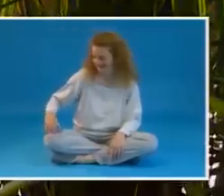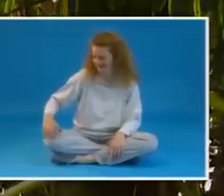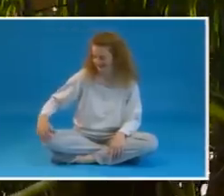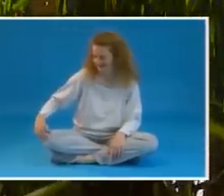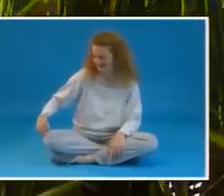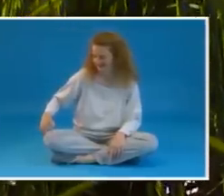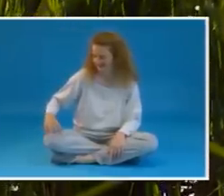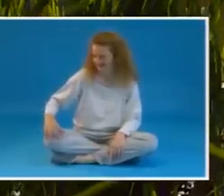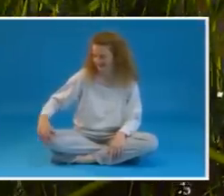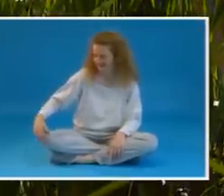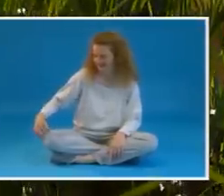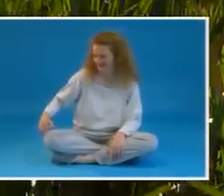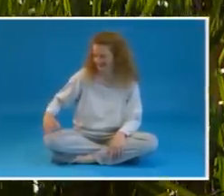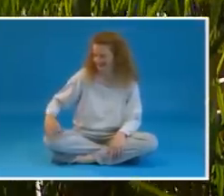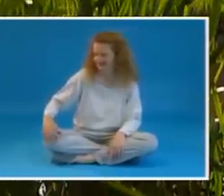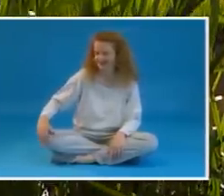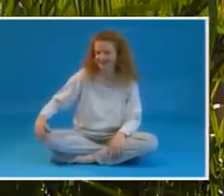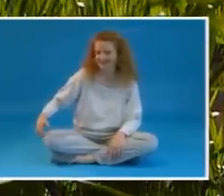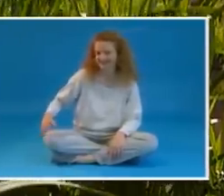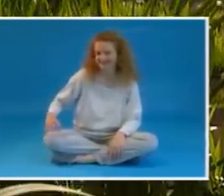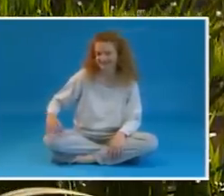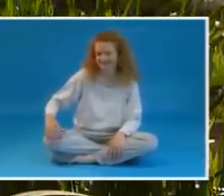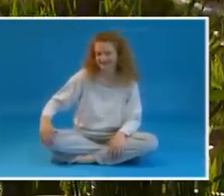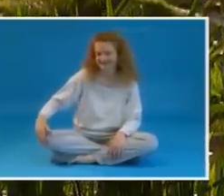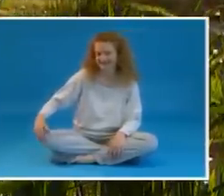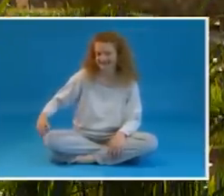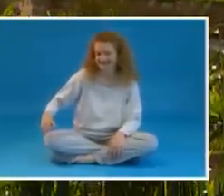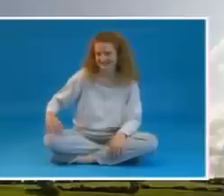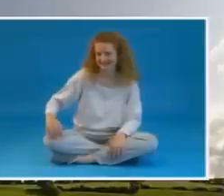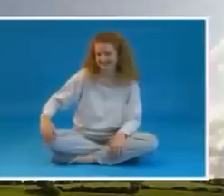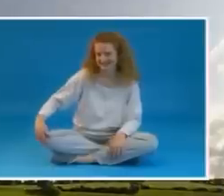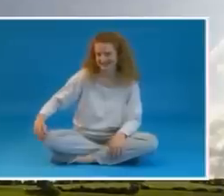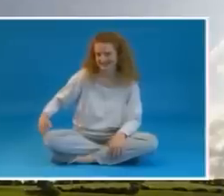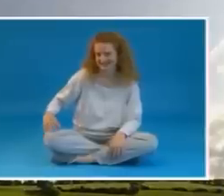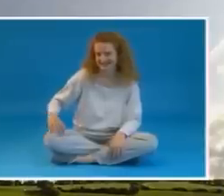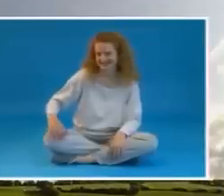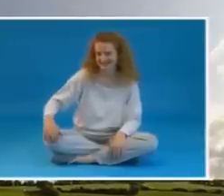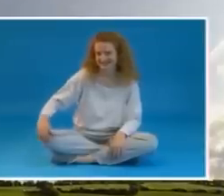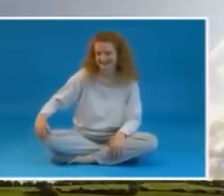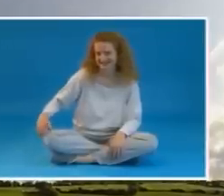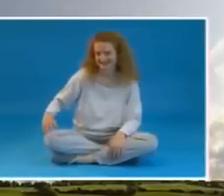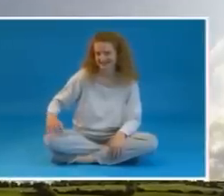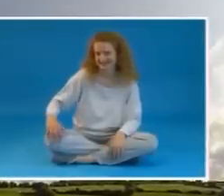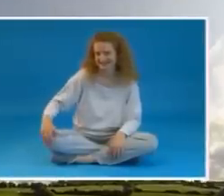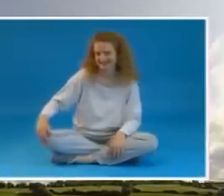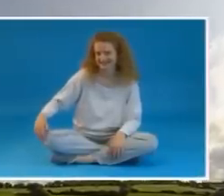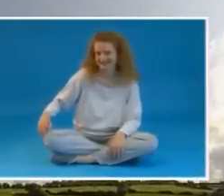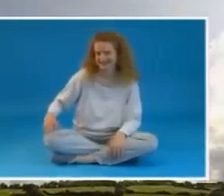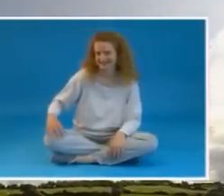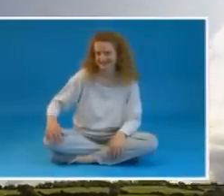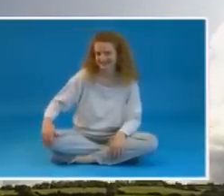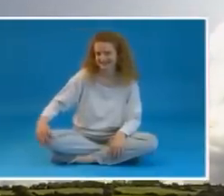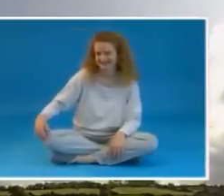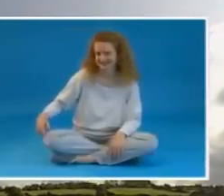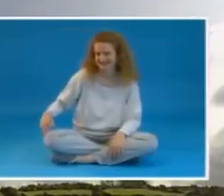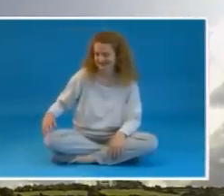There's a spider on my knee, on my knee. There's a spider on my knee, and he's very tickly. There's a spider on my knee, on